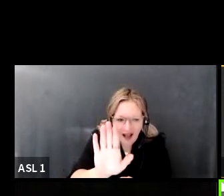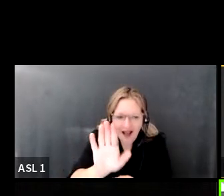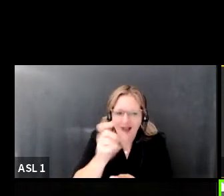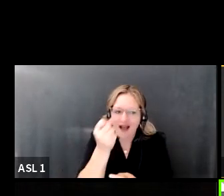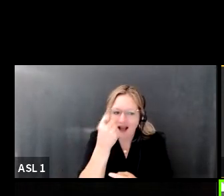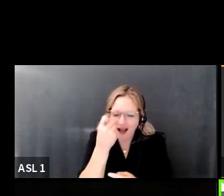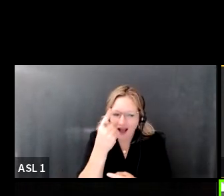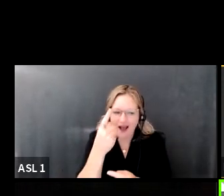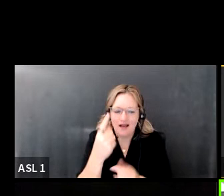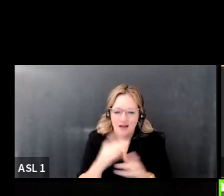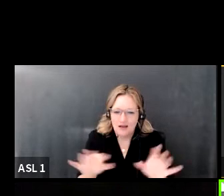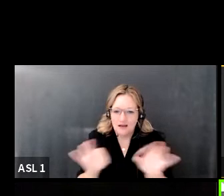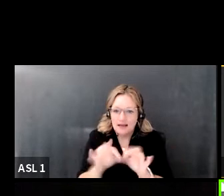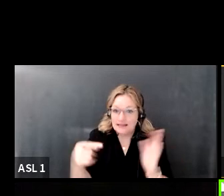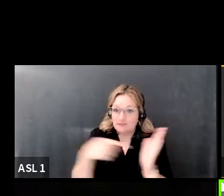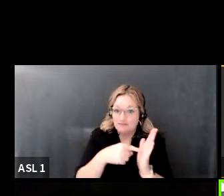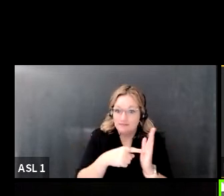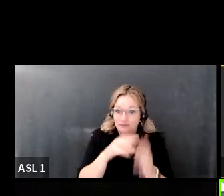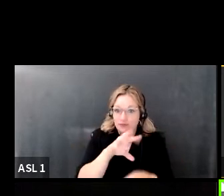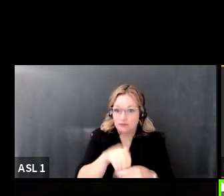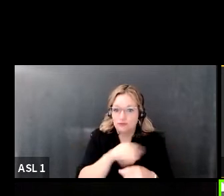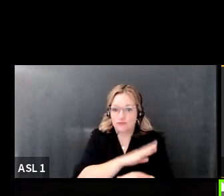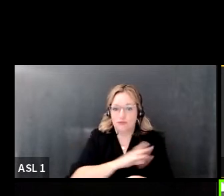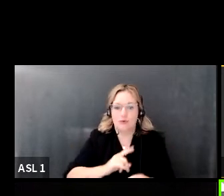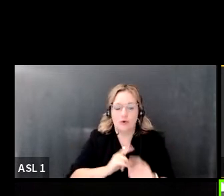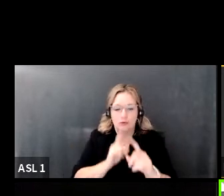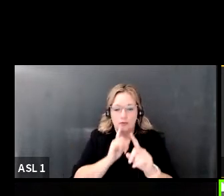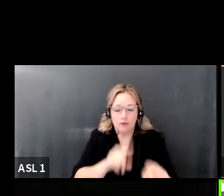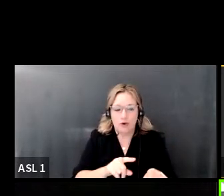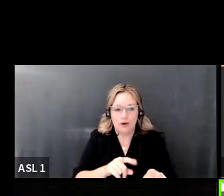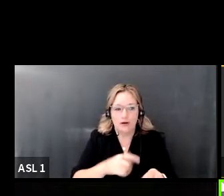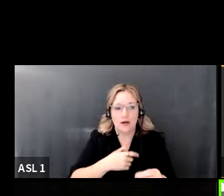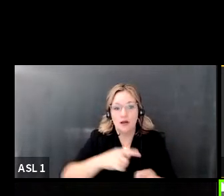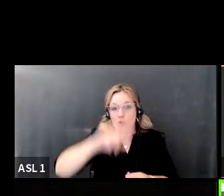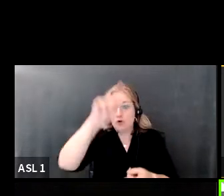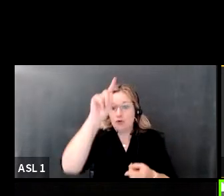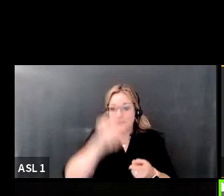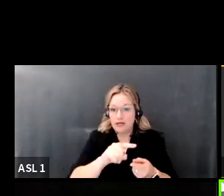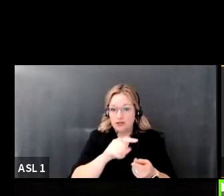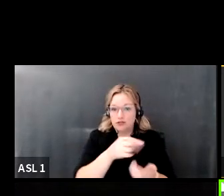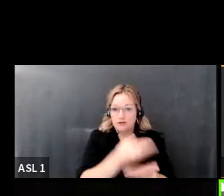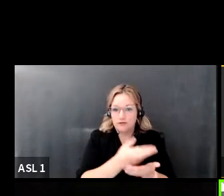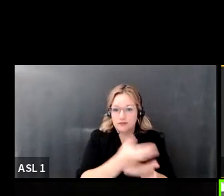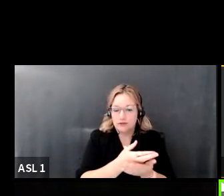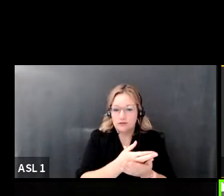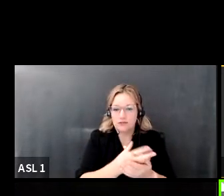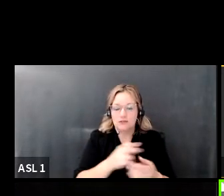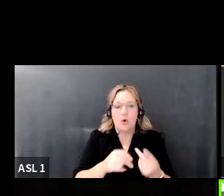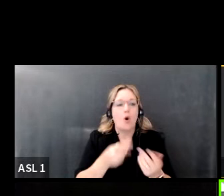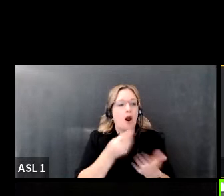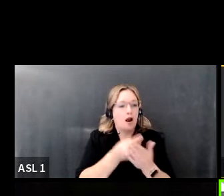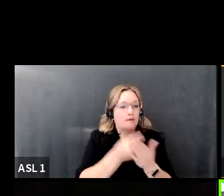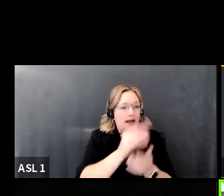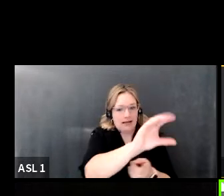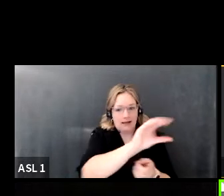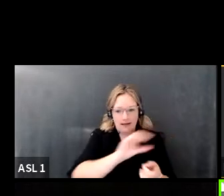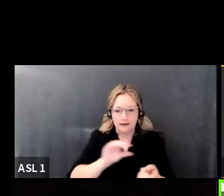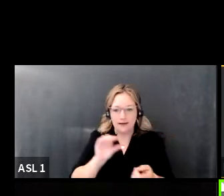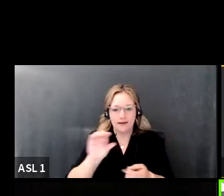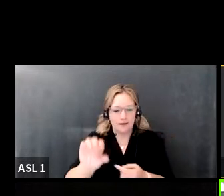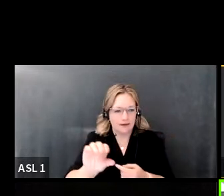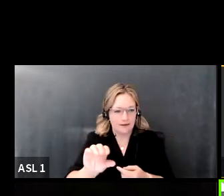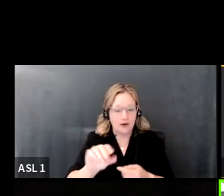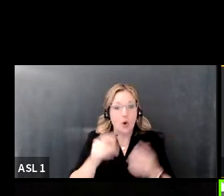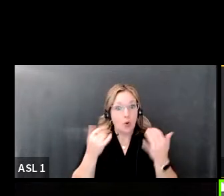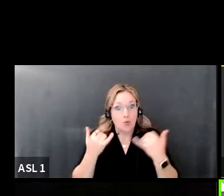and it is in the board report there is a reduction of resources and then there's a repurposing of resources we currently right now have